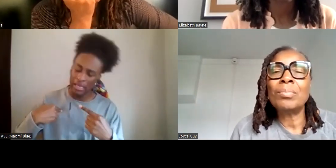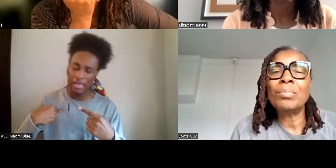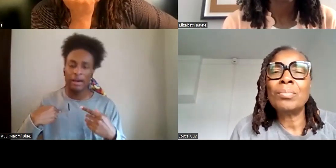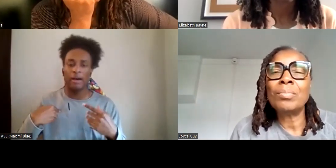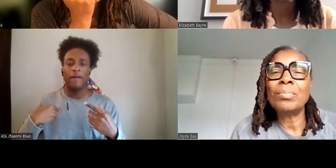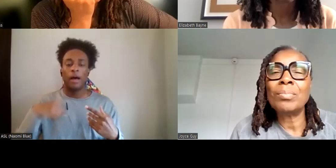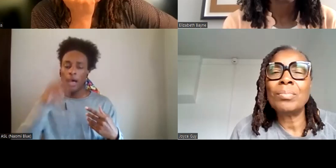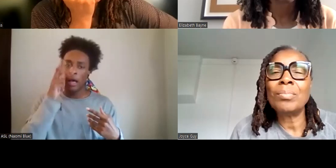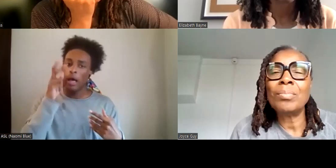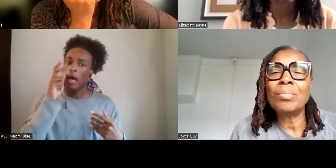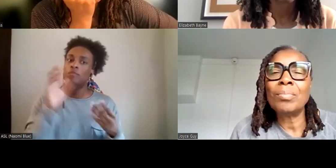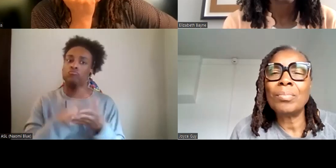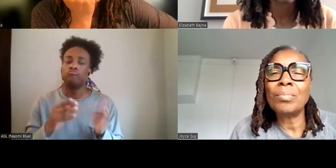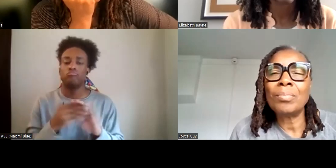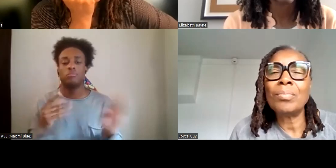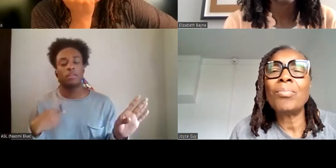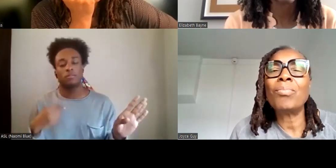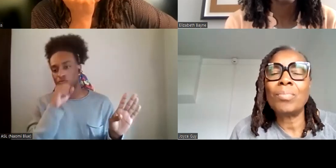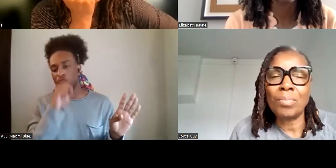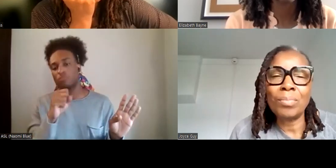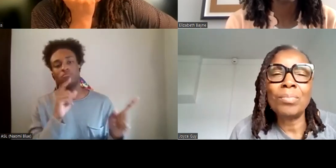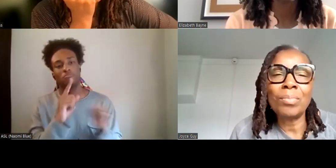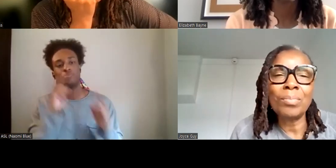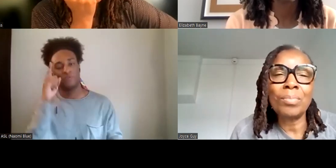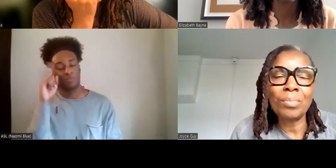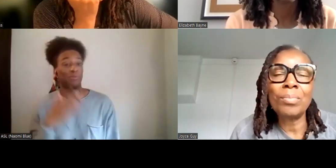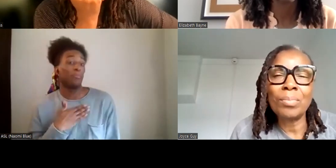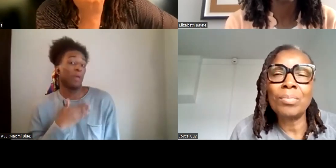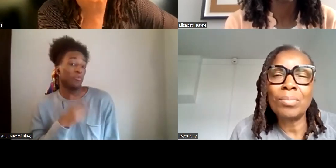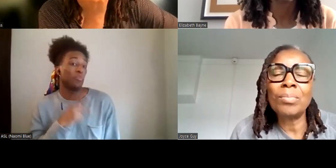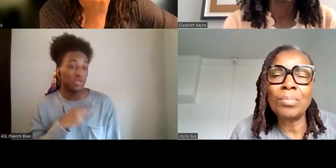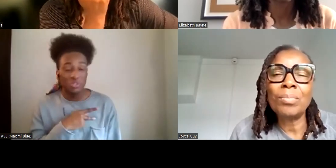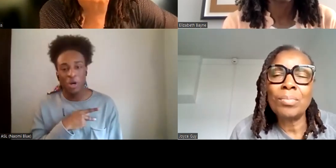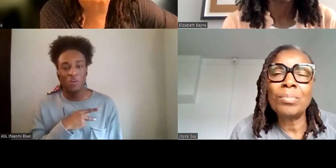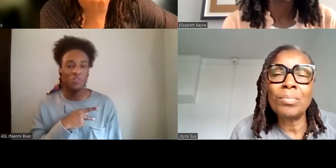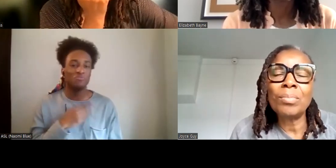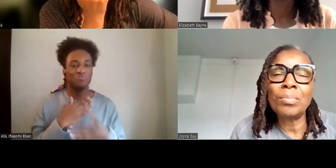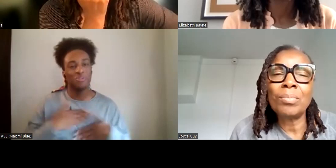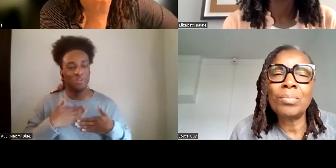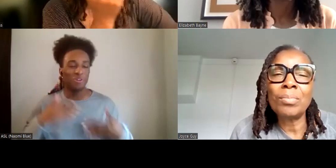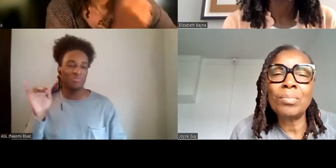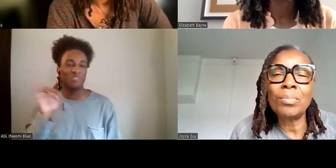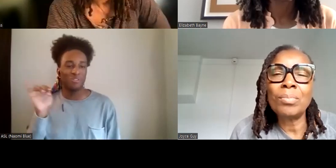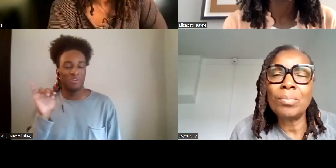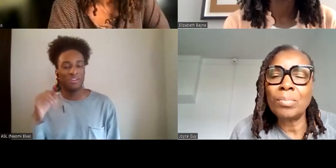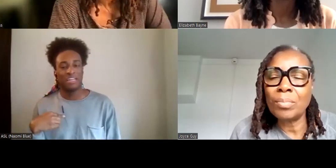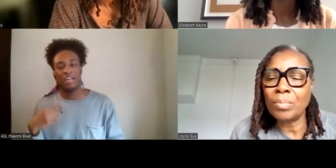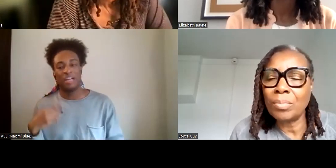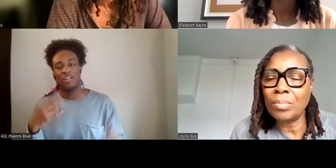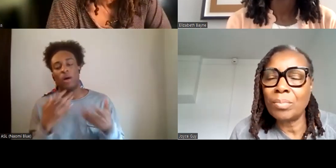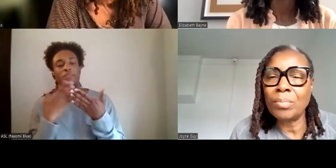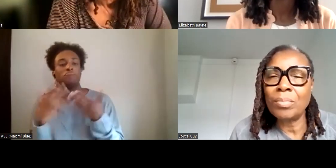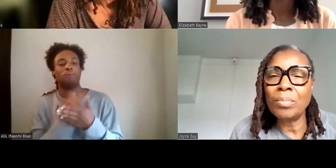I love these chats just for my personal gratification too. I want to say thank you all. I feel